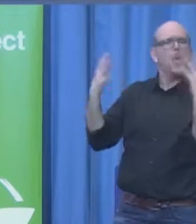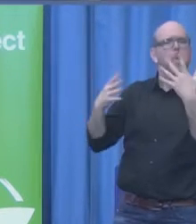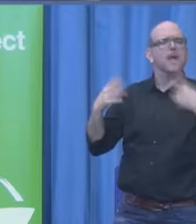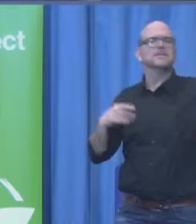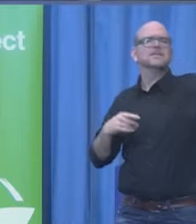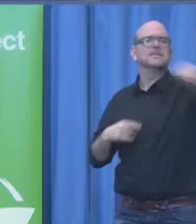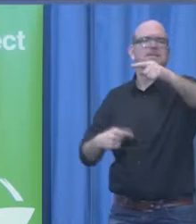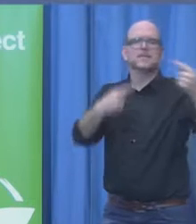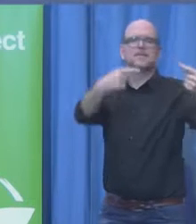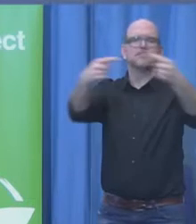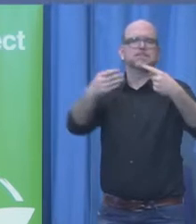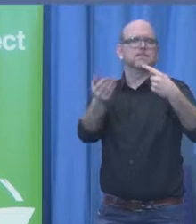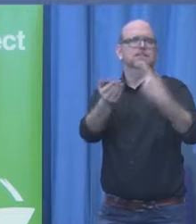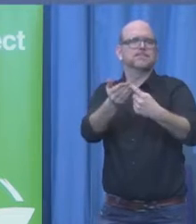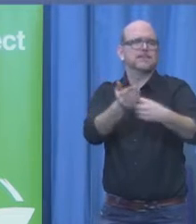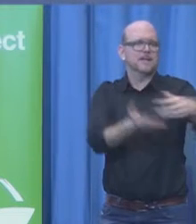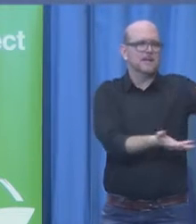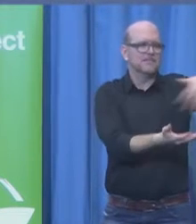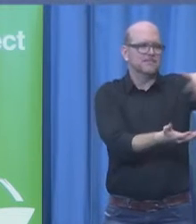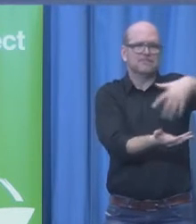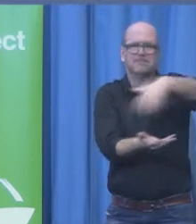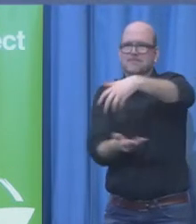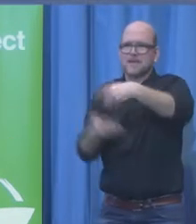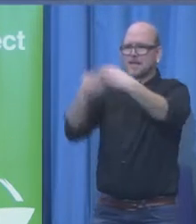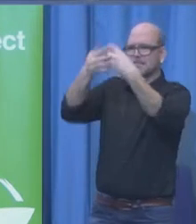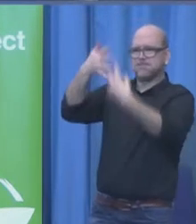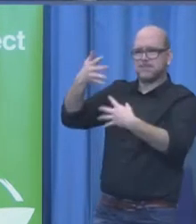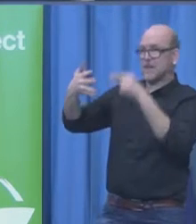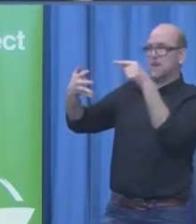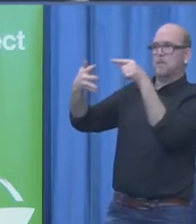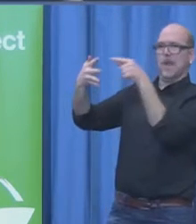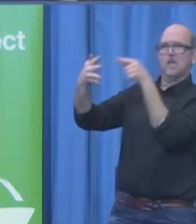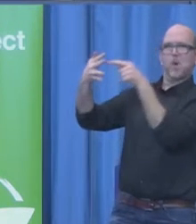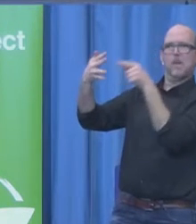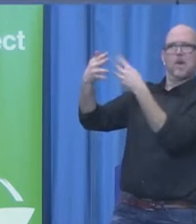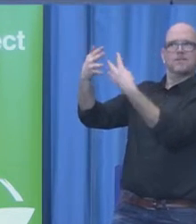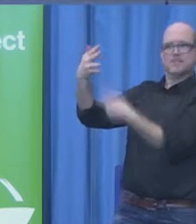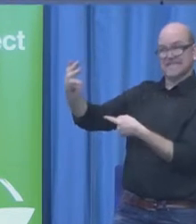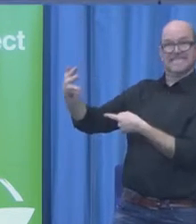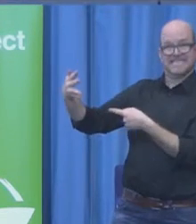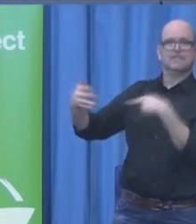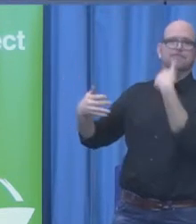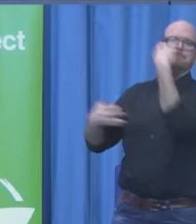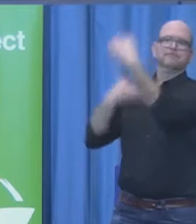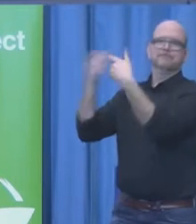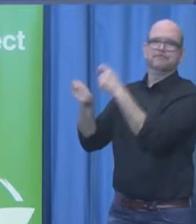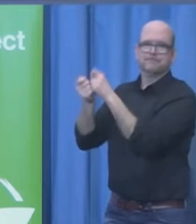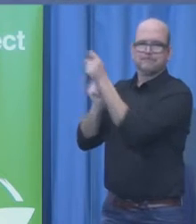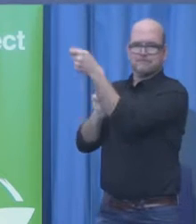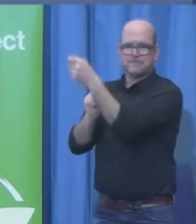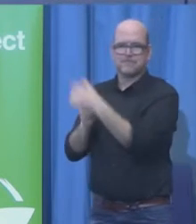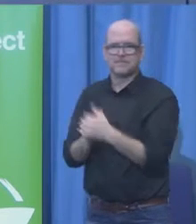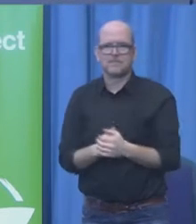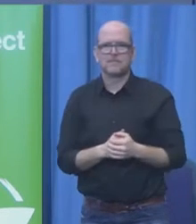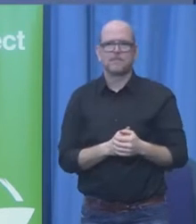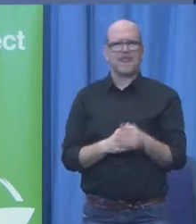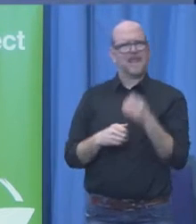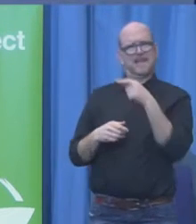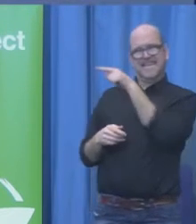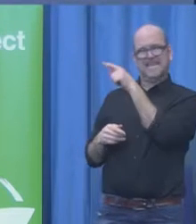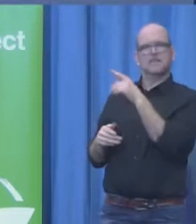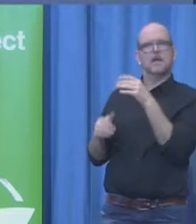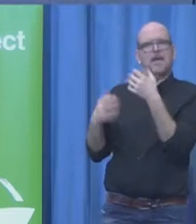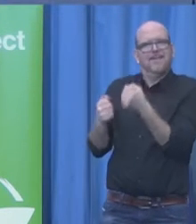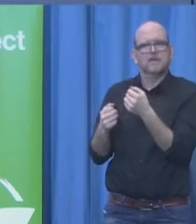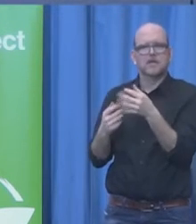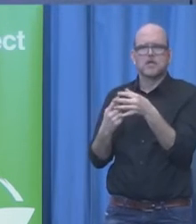group called the European the High Level Group on Disability. And their experts from member states